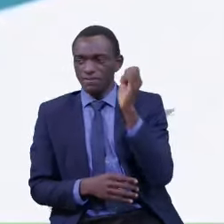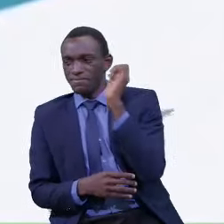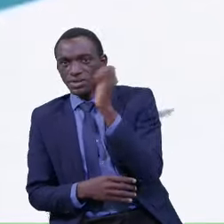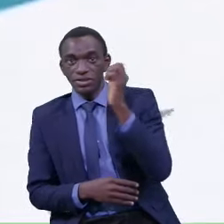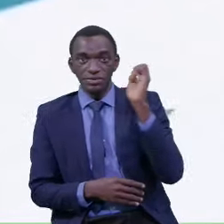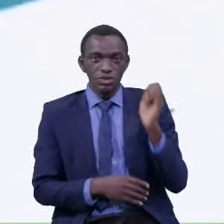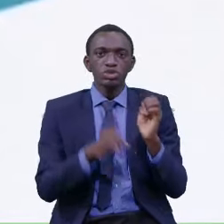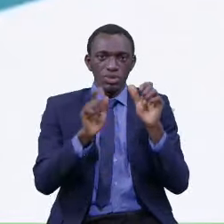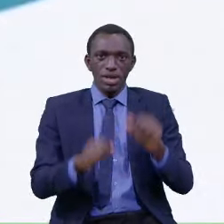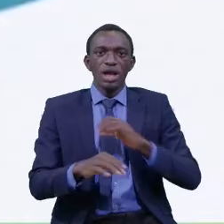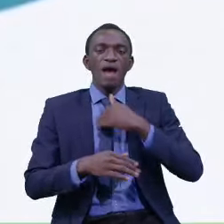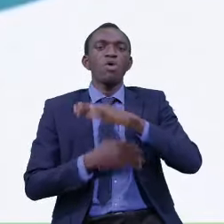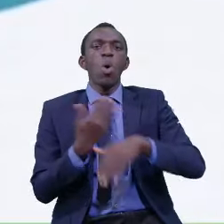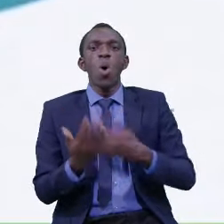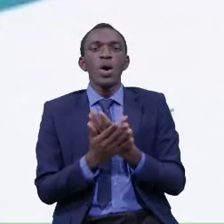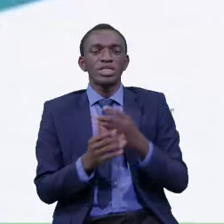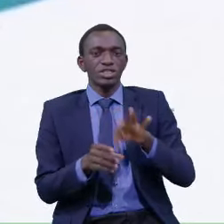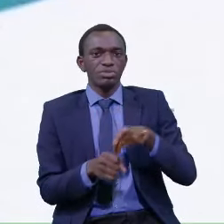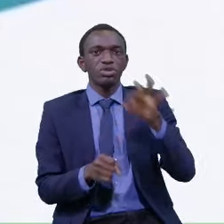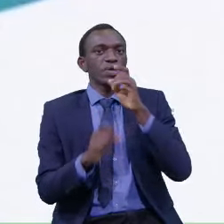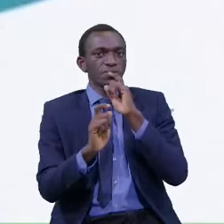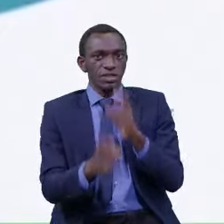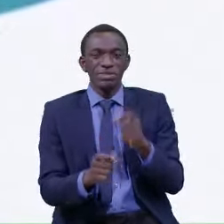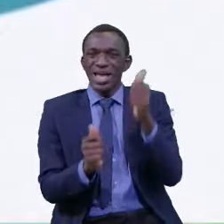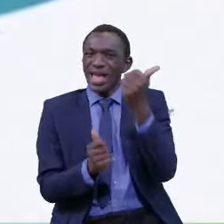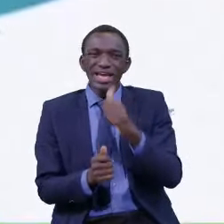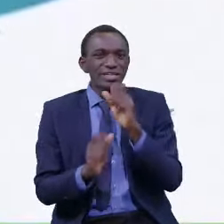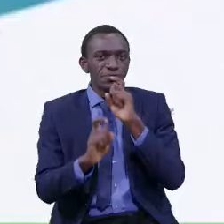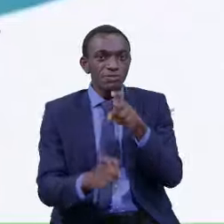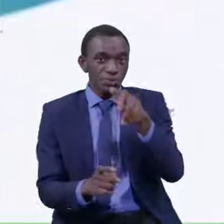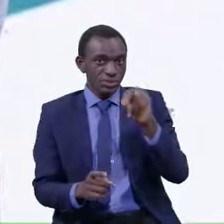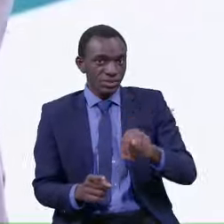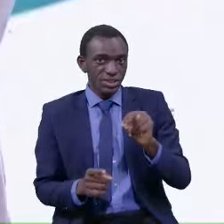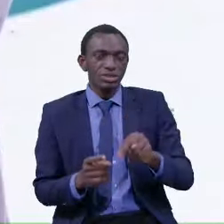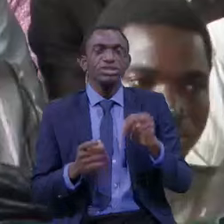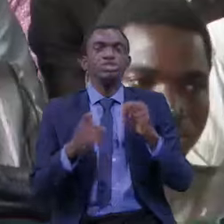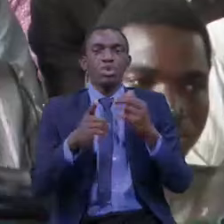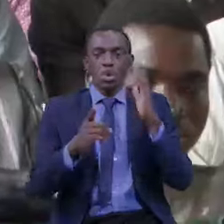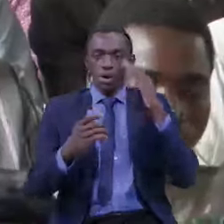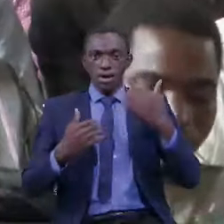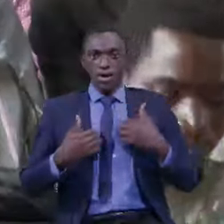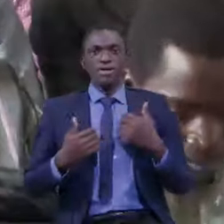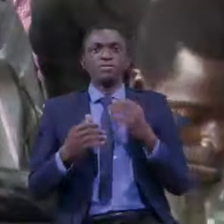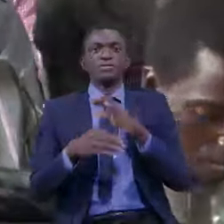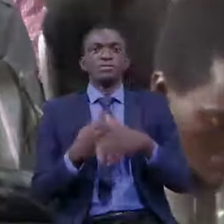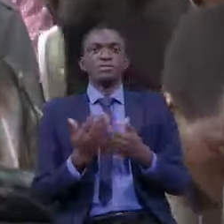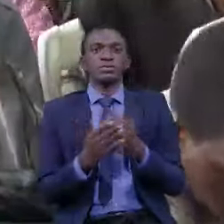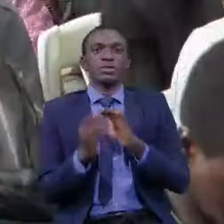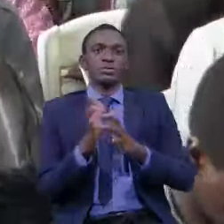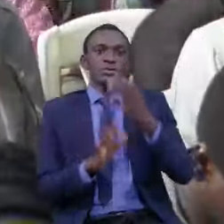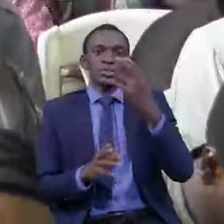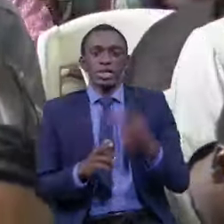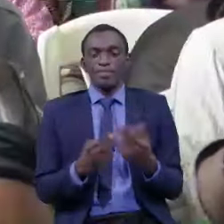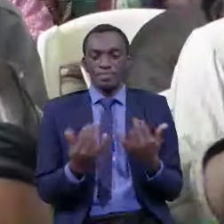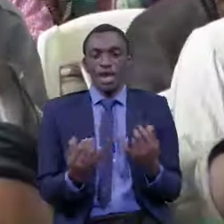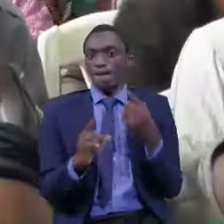any gift you need, they're all available for you. I come to point number three now. Point number three, we're looking